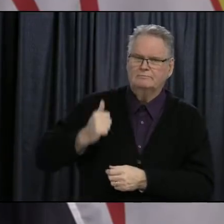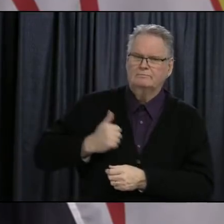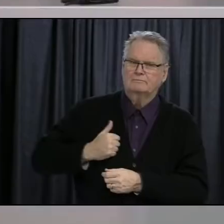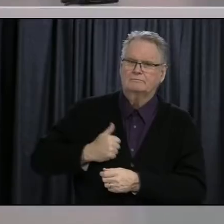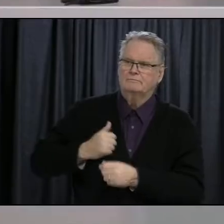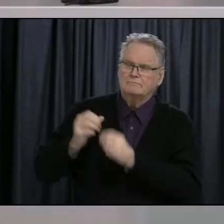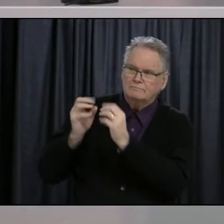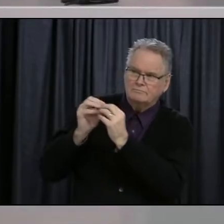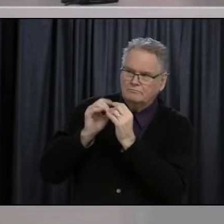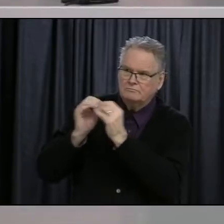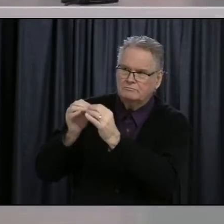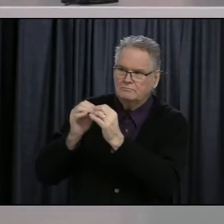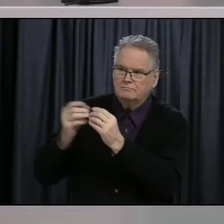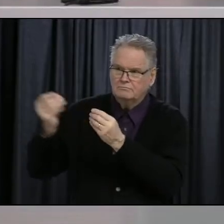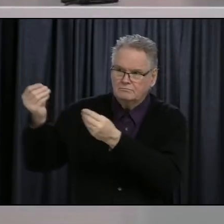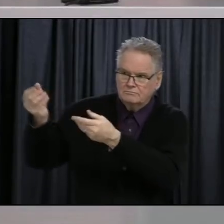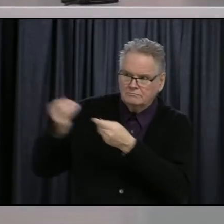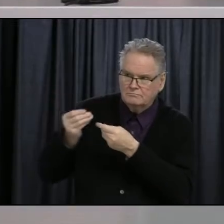Hopefully soon. Thank you.